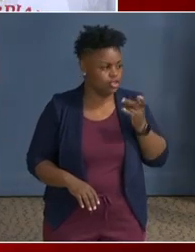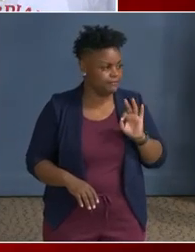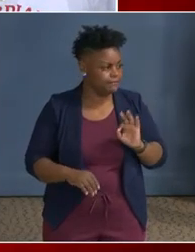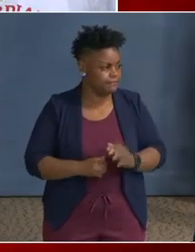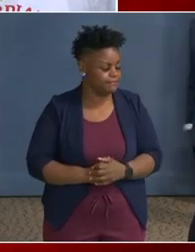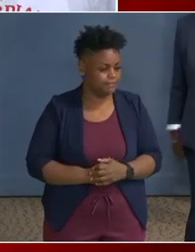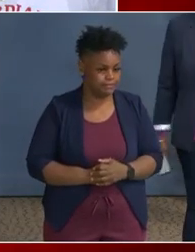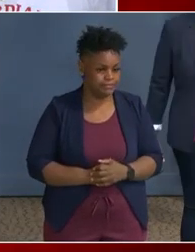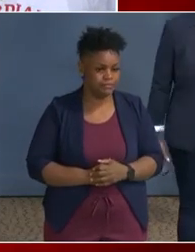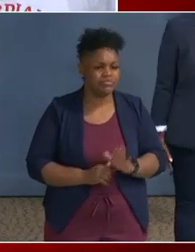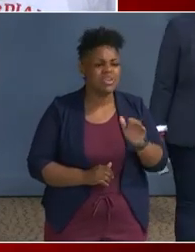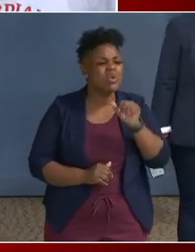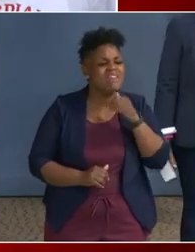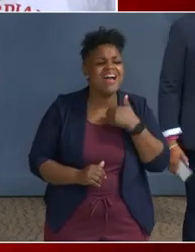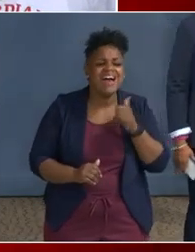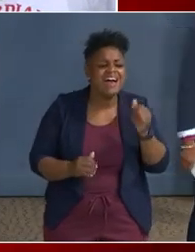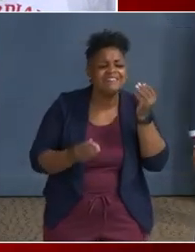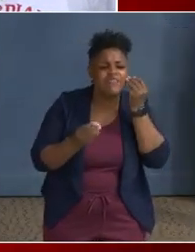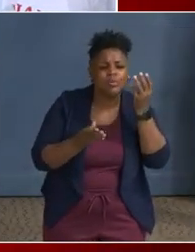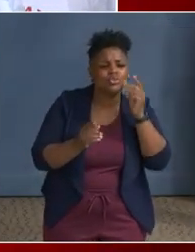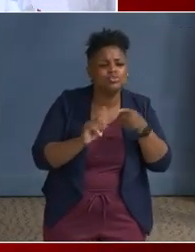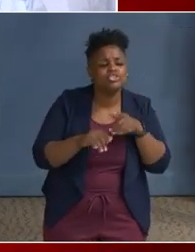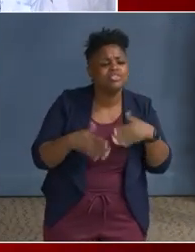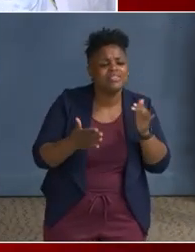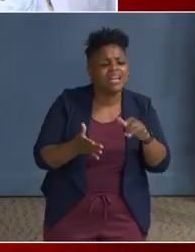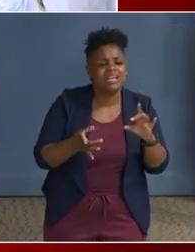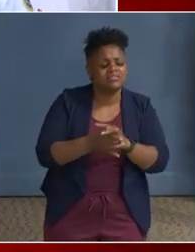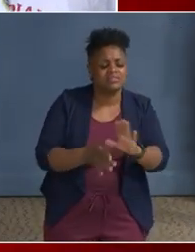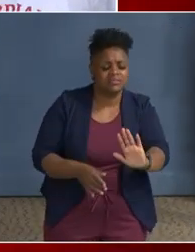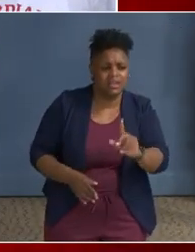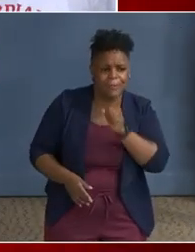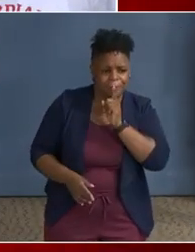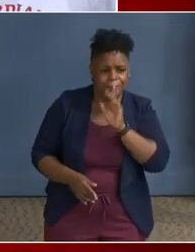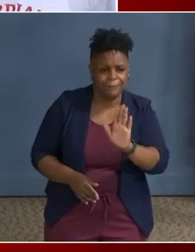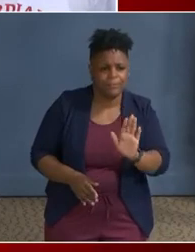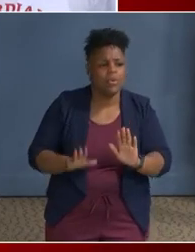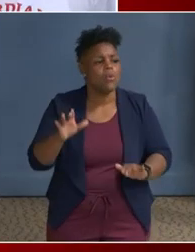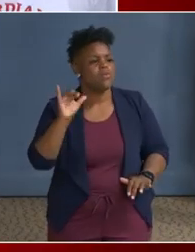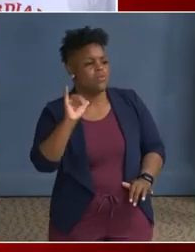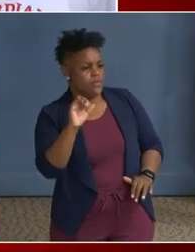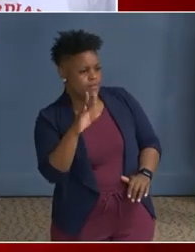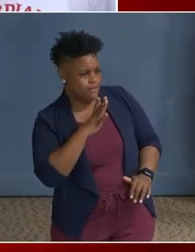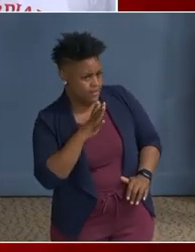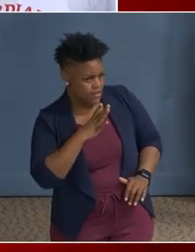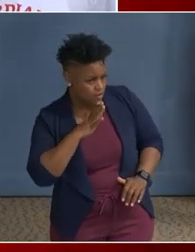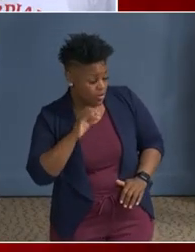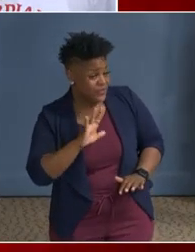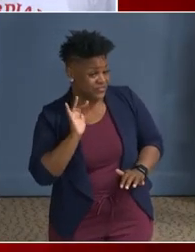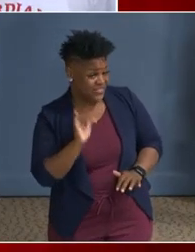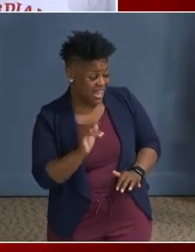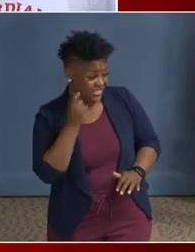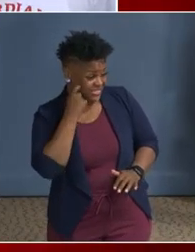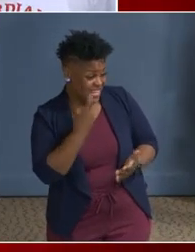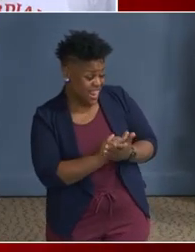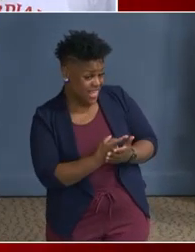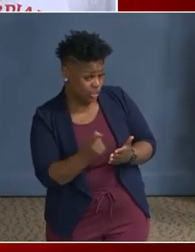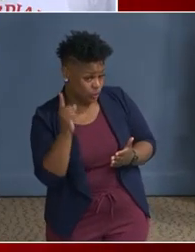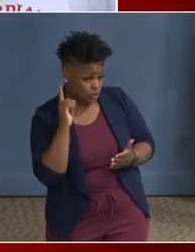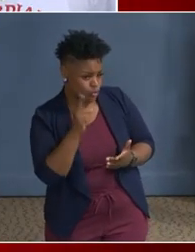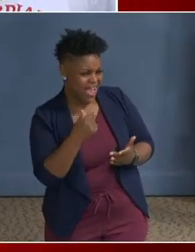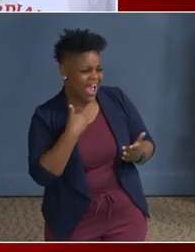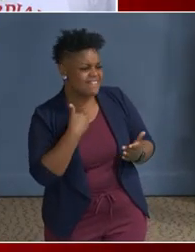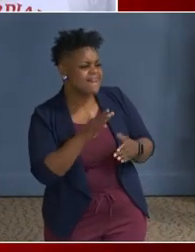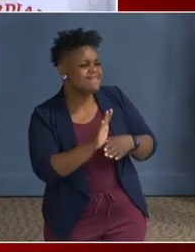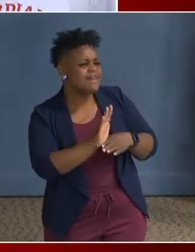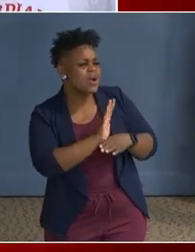We don't have any information to suggest that. Chief, while you're there, you put out some video last week, I think it was Thursday, of an incident,